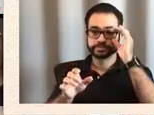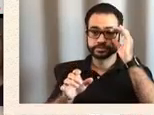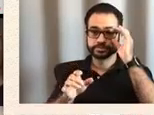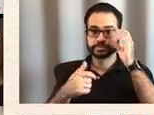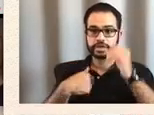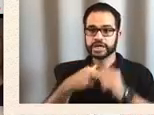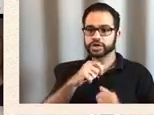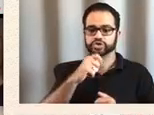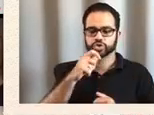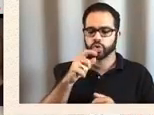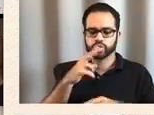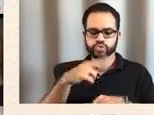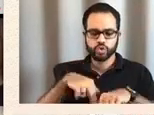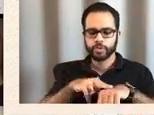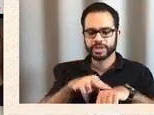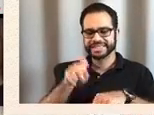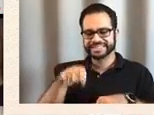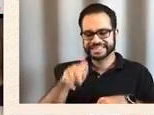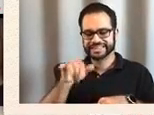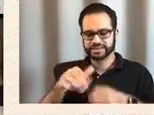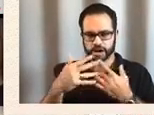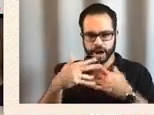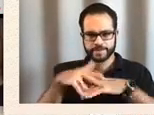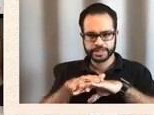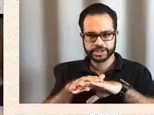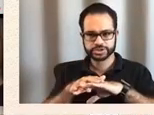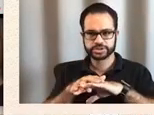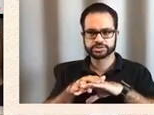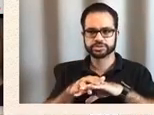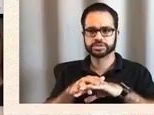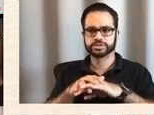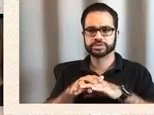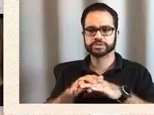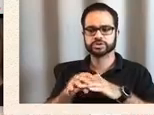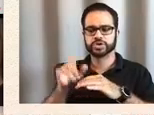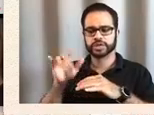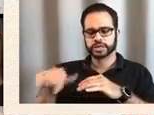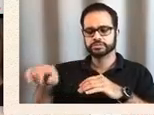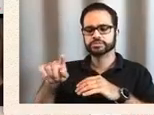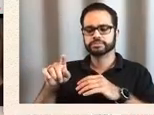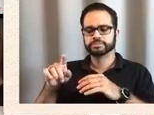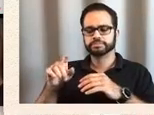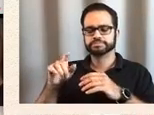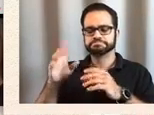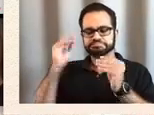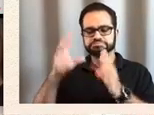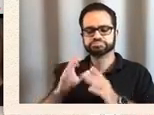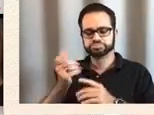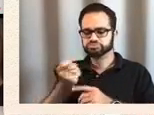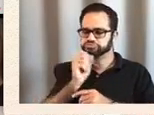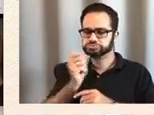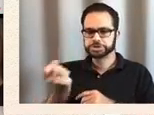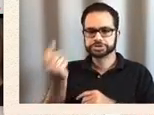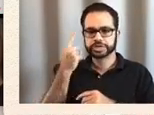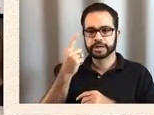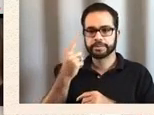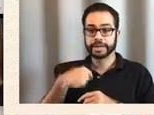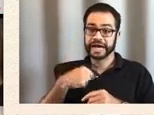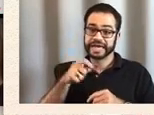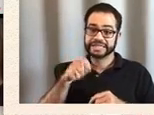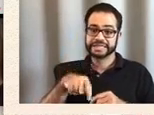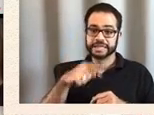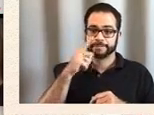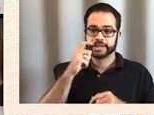the accommodations, which makes professors understanding when I do need them, especially because my tics physically present